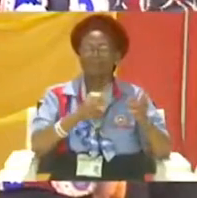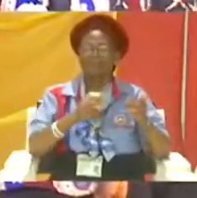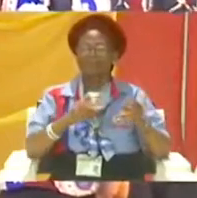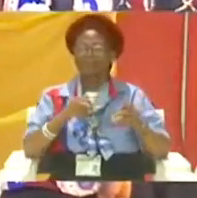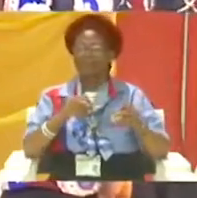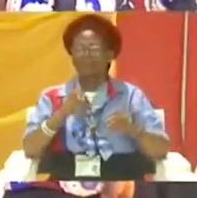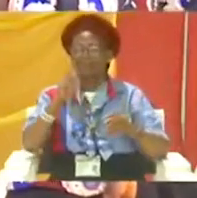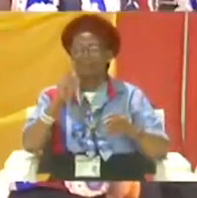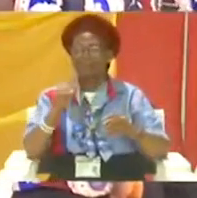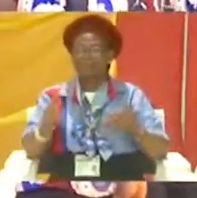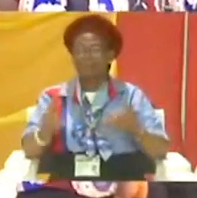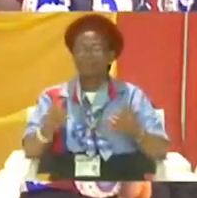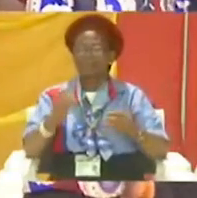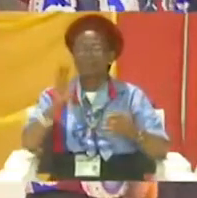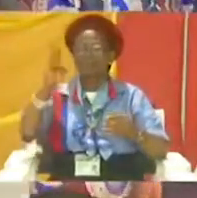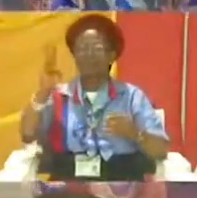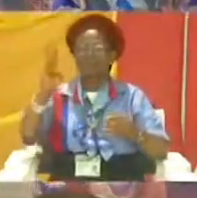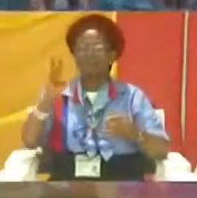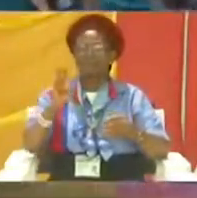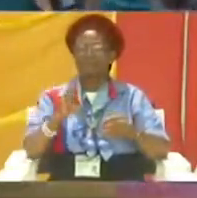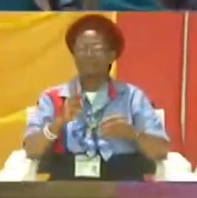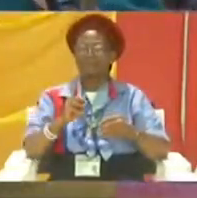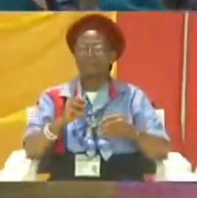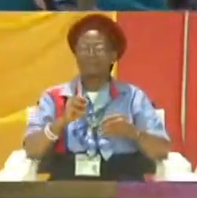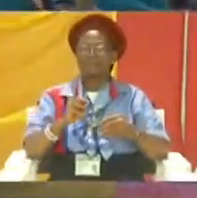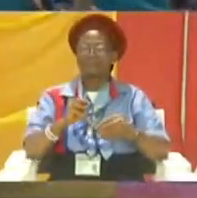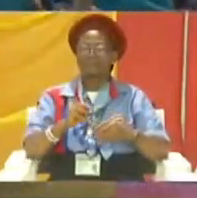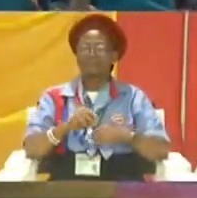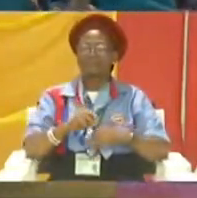Six. Efa.